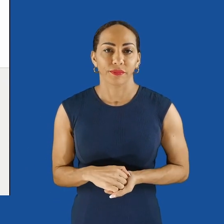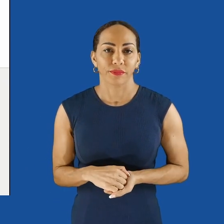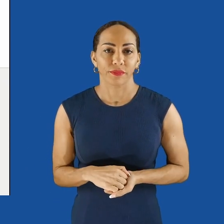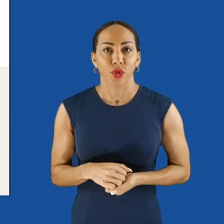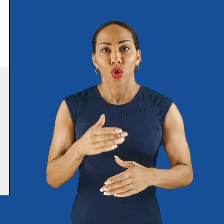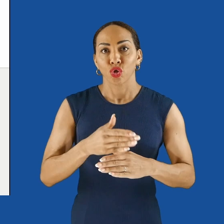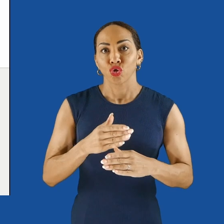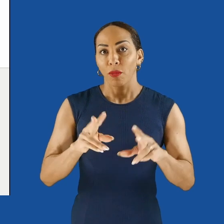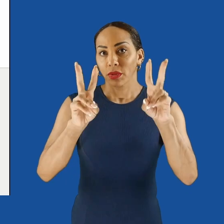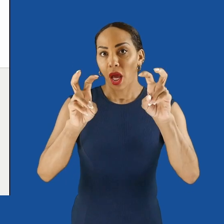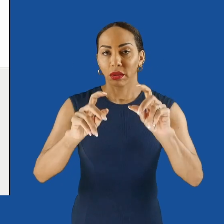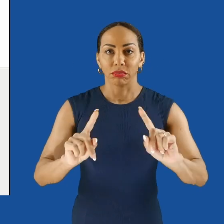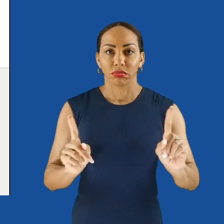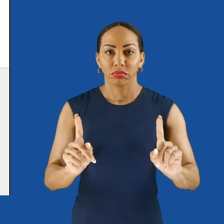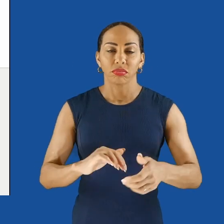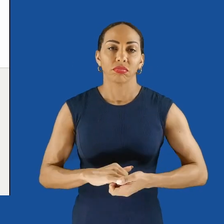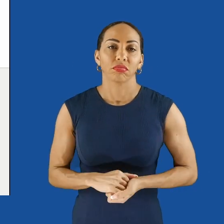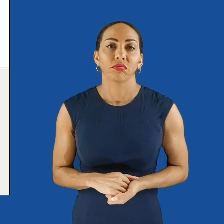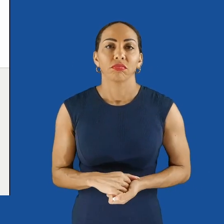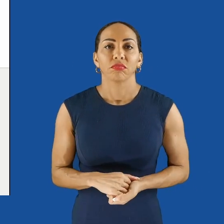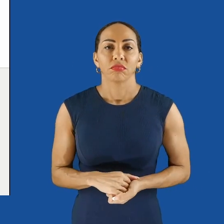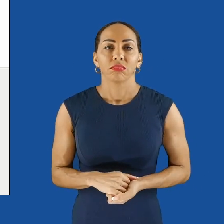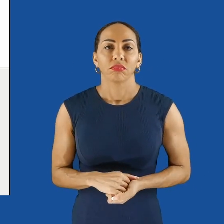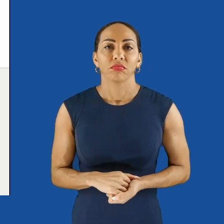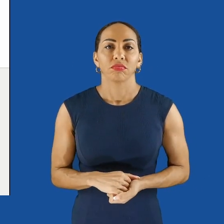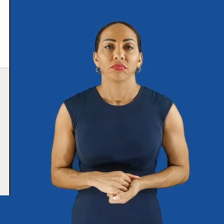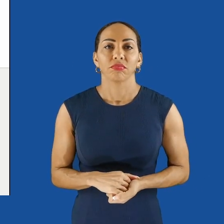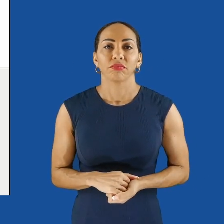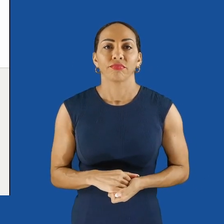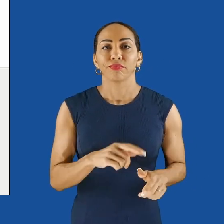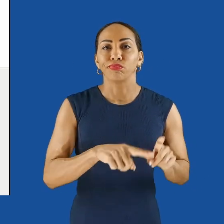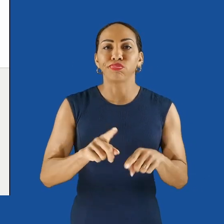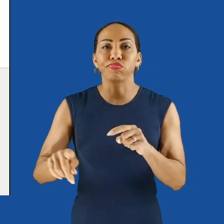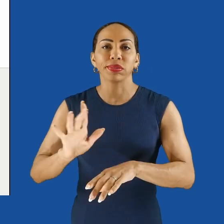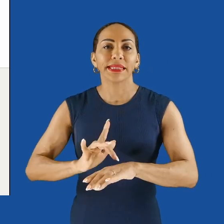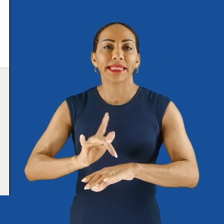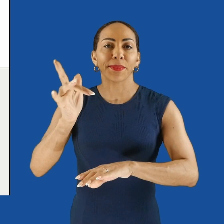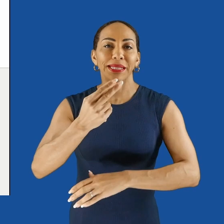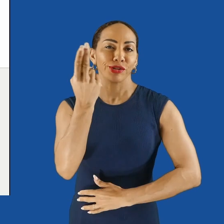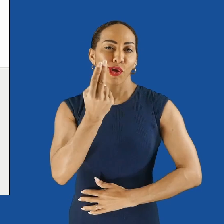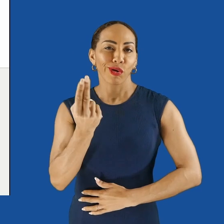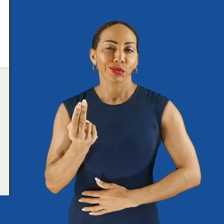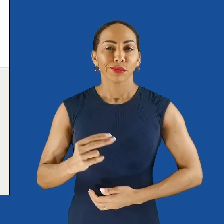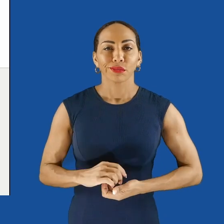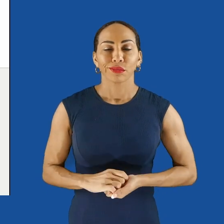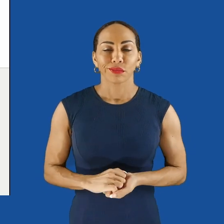What is your job title? I am a multidisciplinary artist.